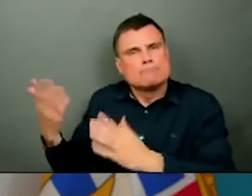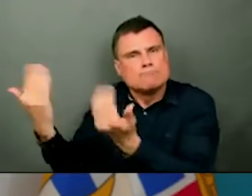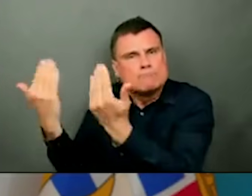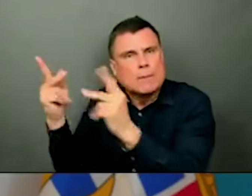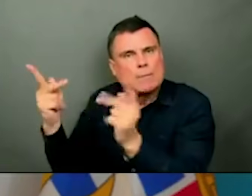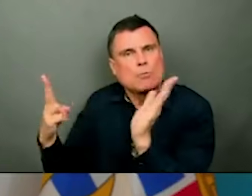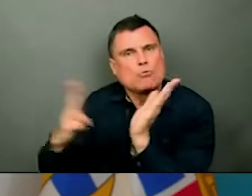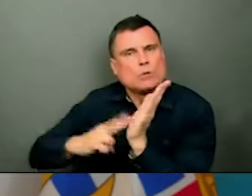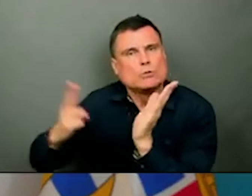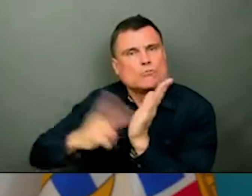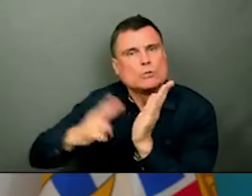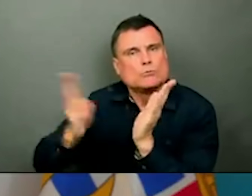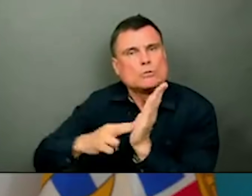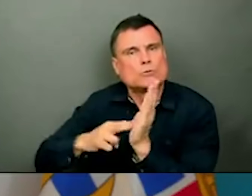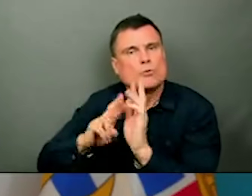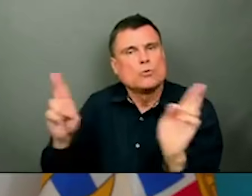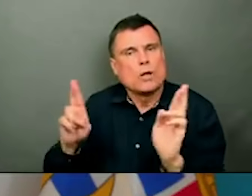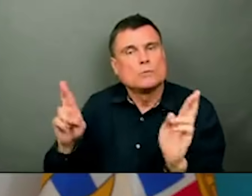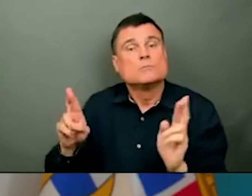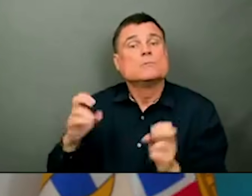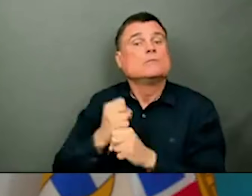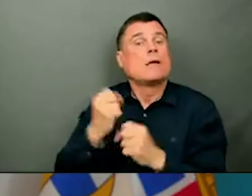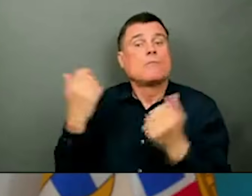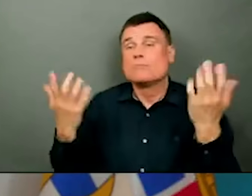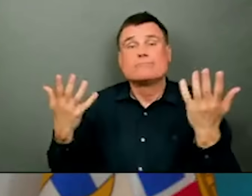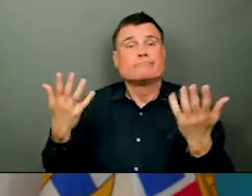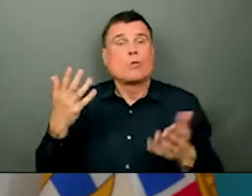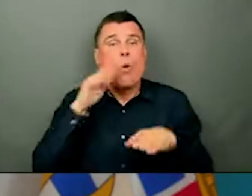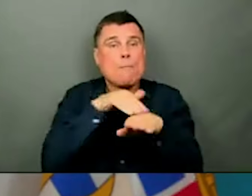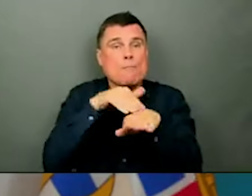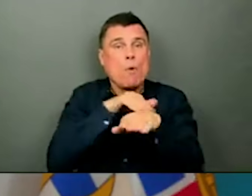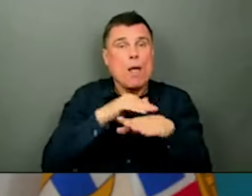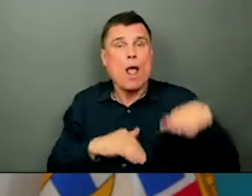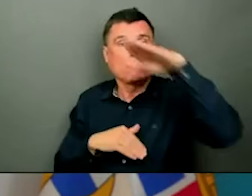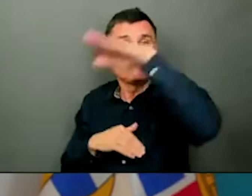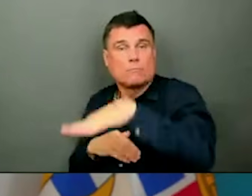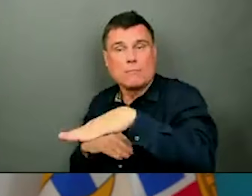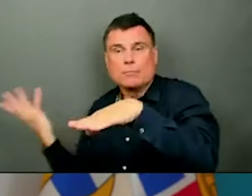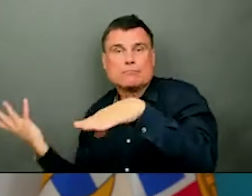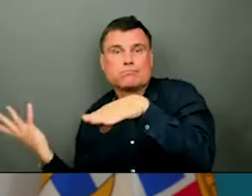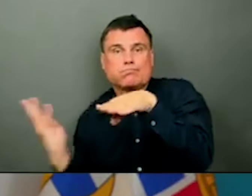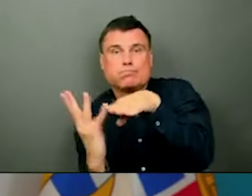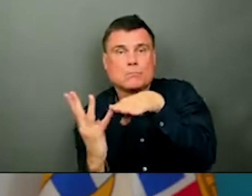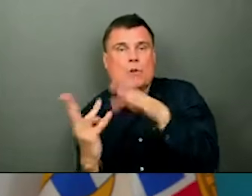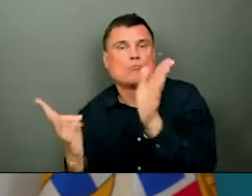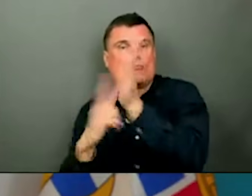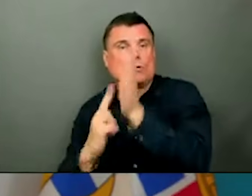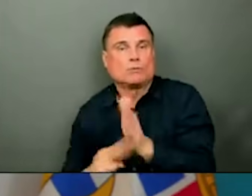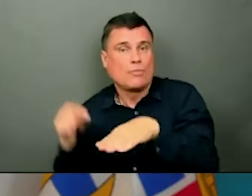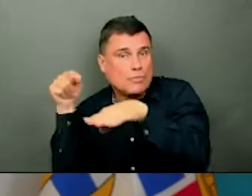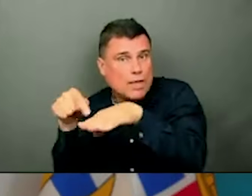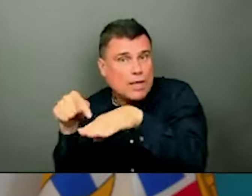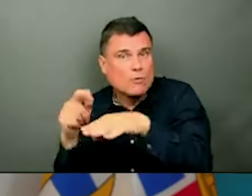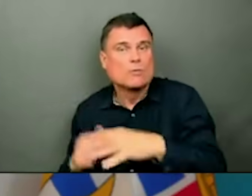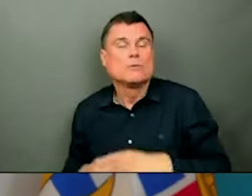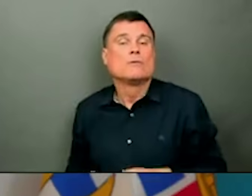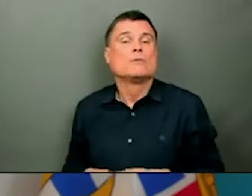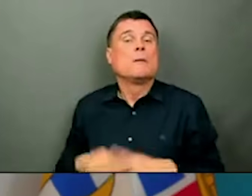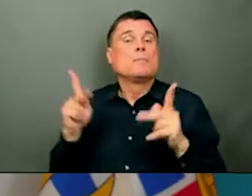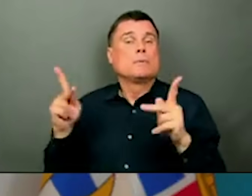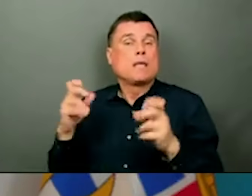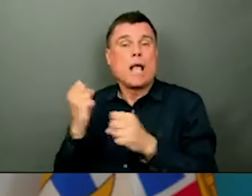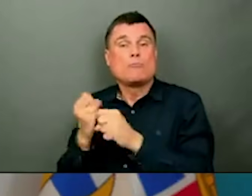And for some people, that may mean even a same-day appointment at the clinics that are running and running efficiently here in the city.